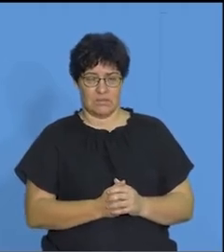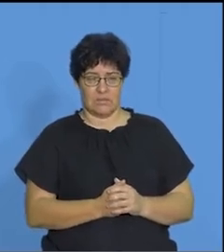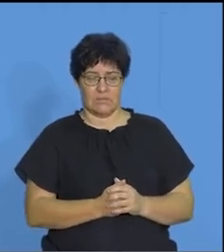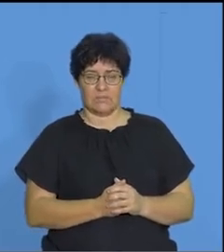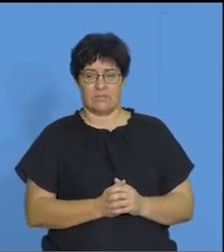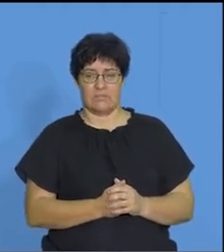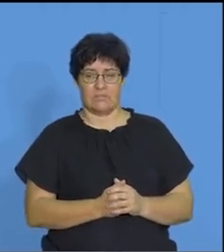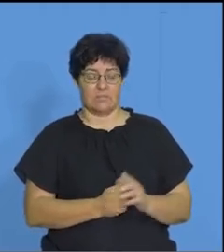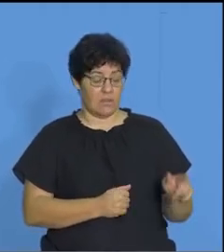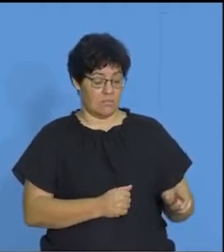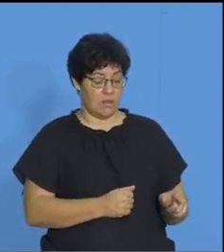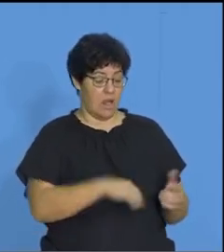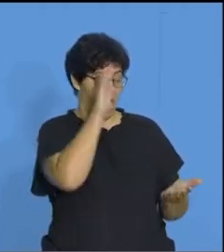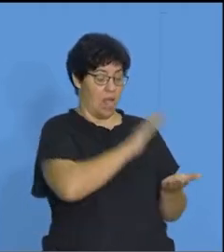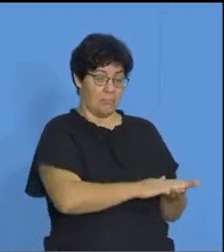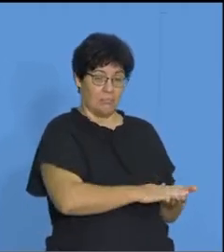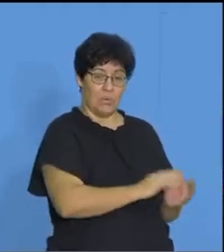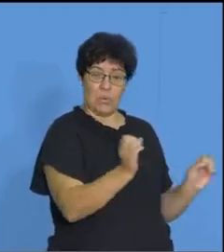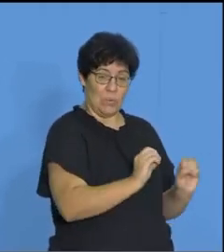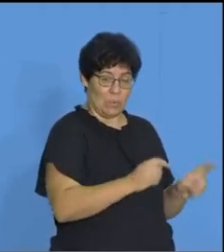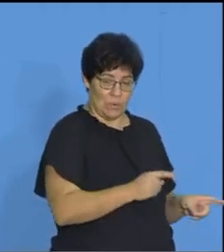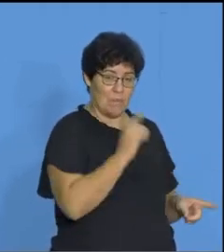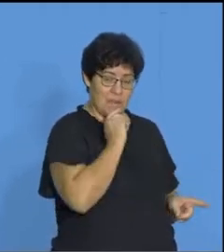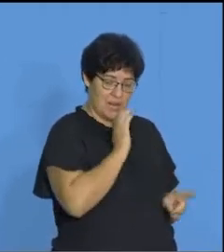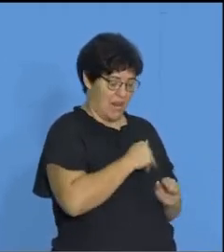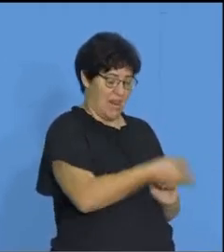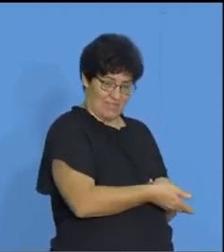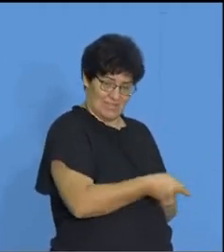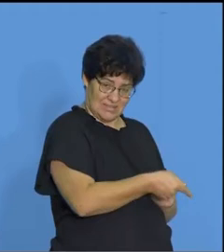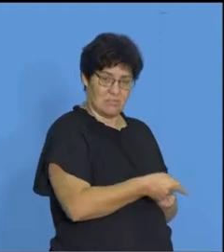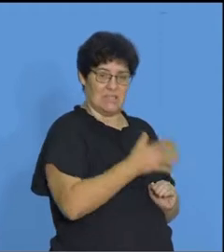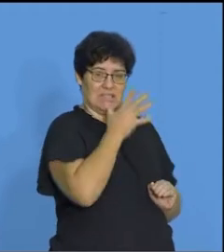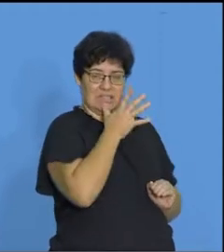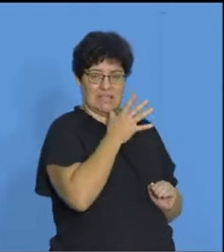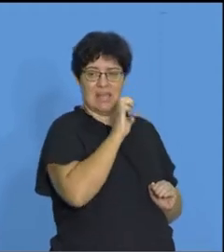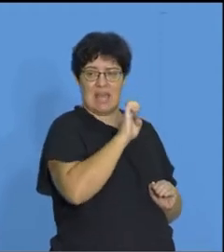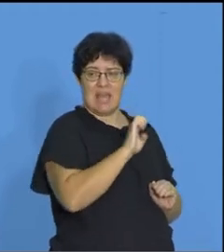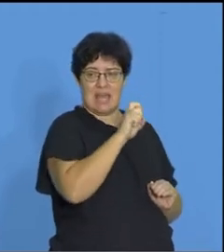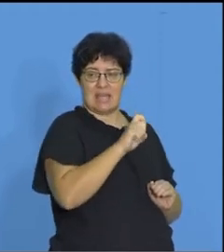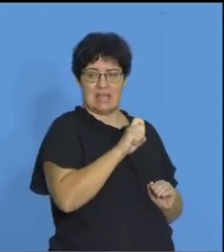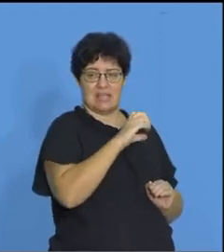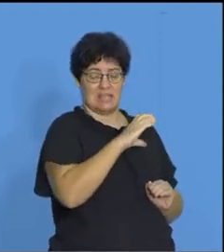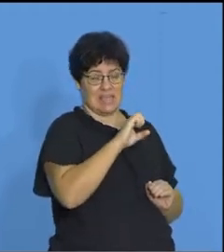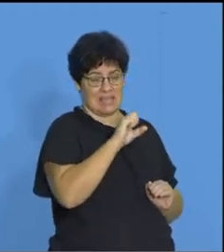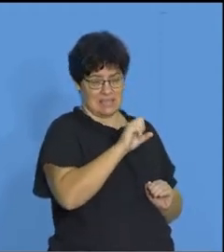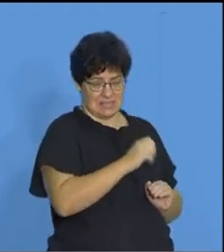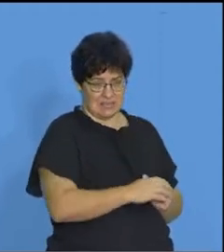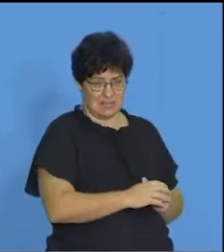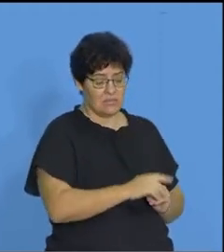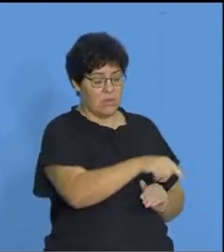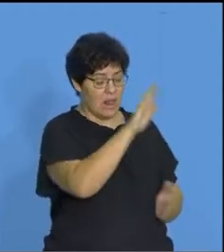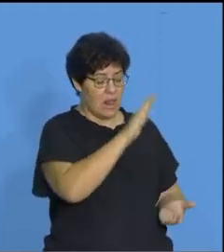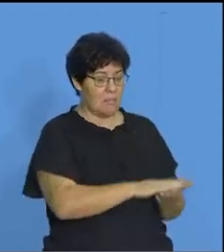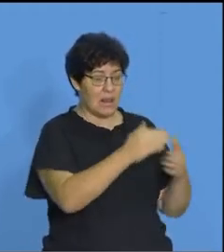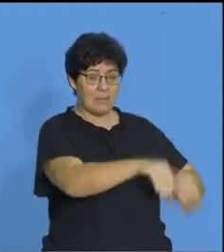are not completely used up, they are in excess, right? And then also, as you know, that the limiting reagent can be